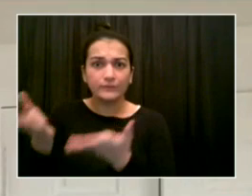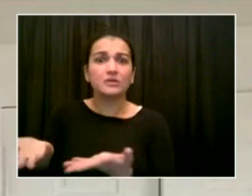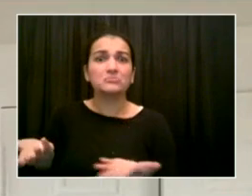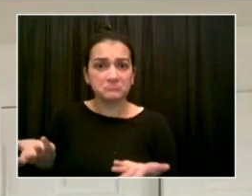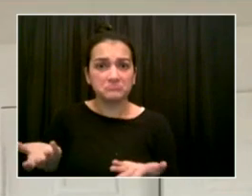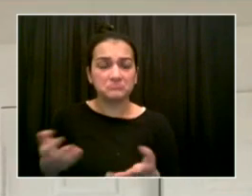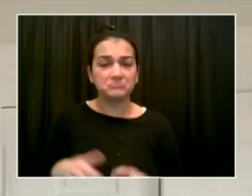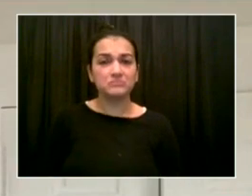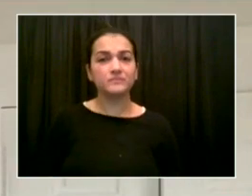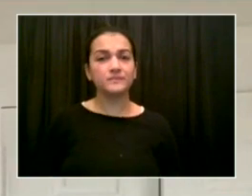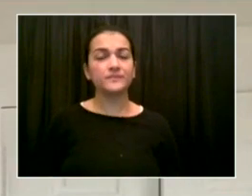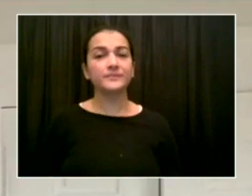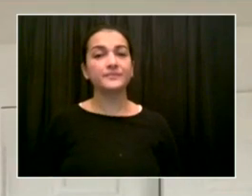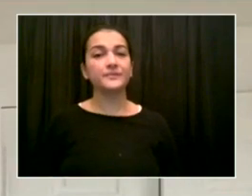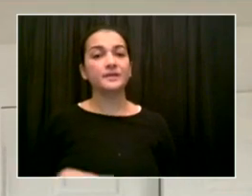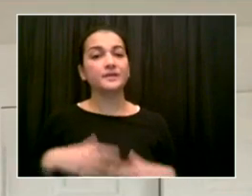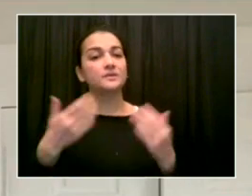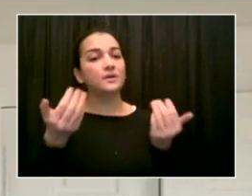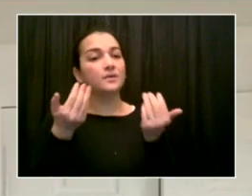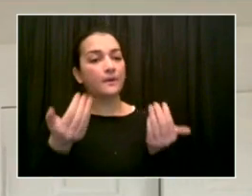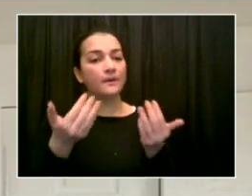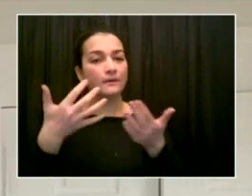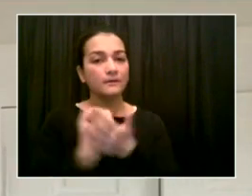1-844-NYC-4NYC or by going to